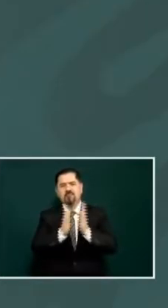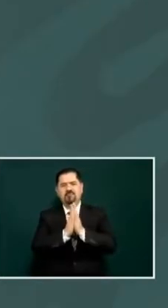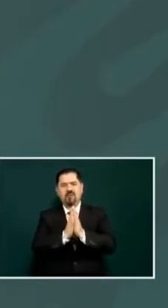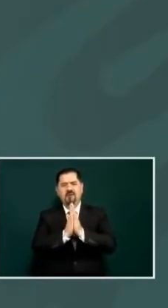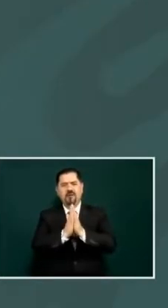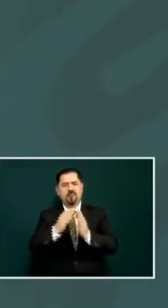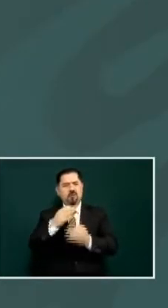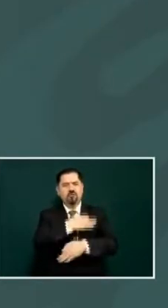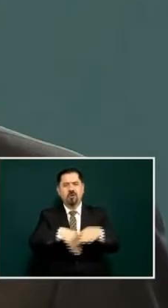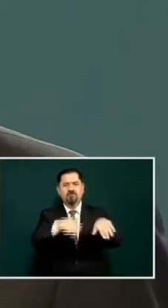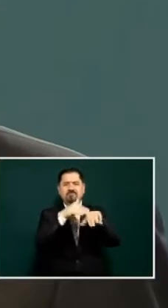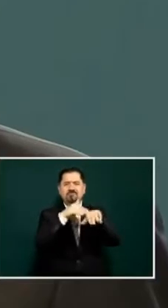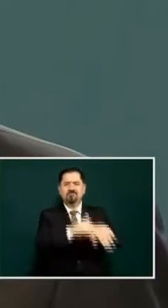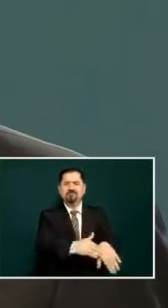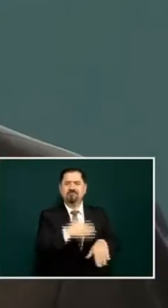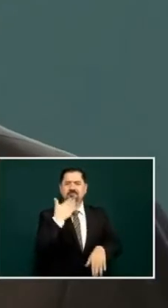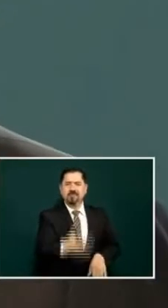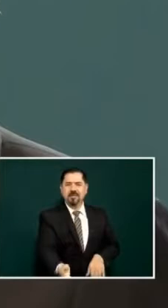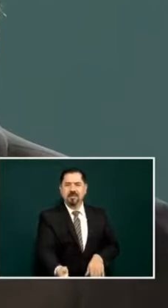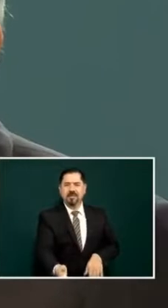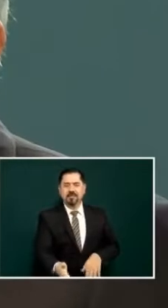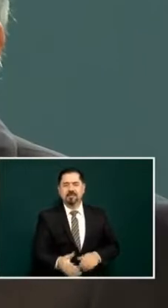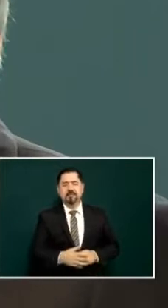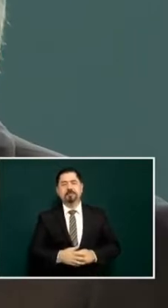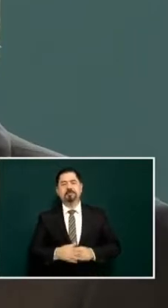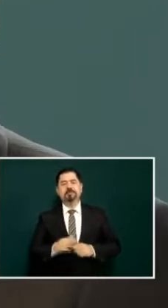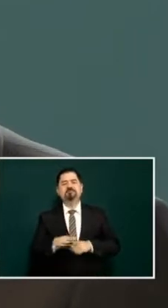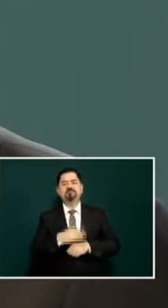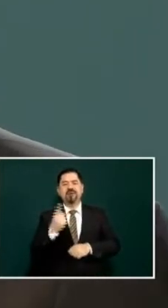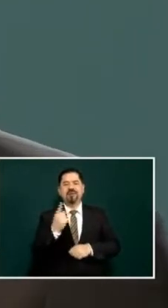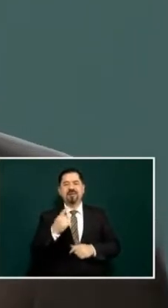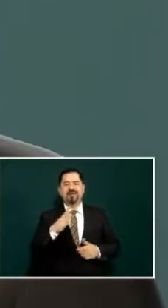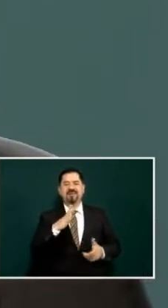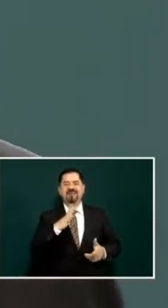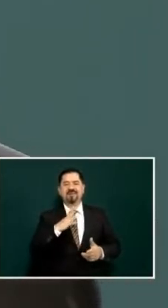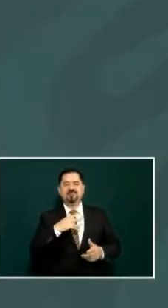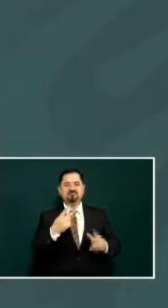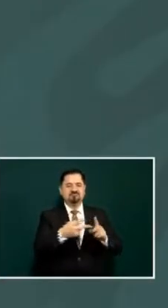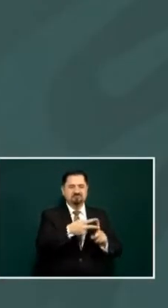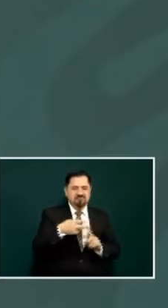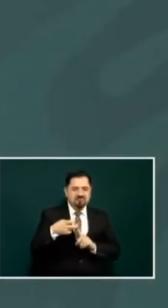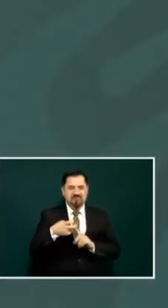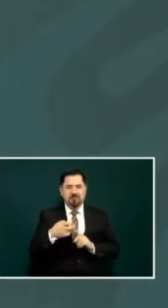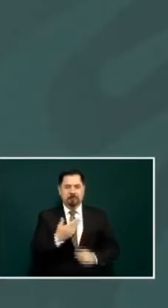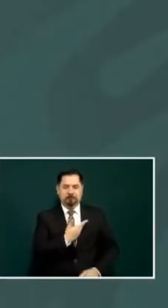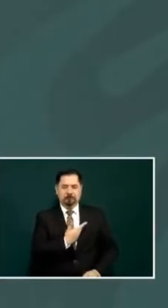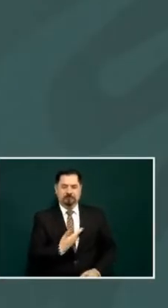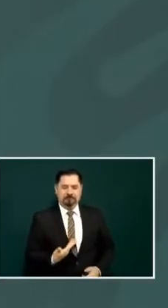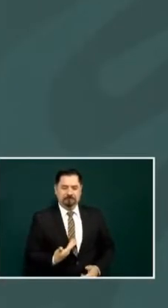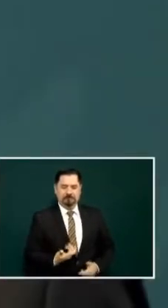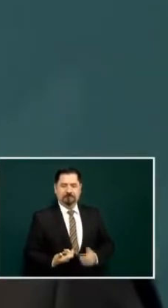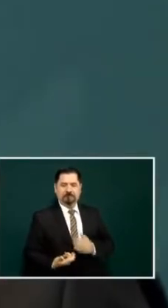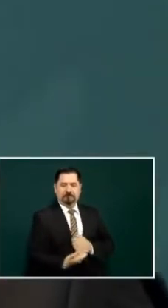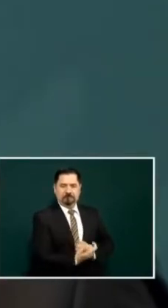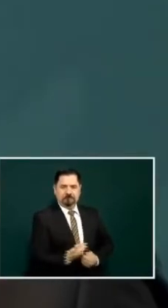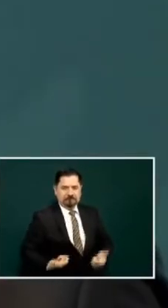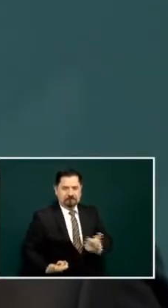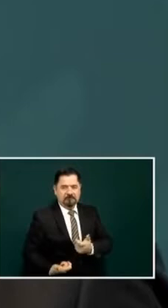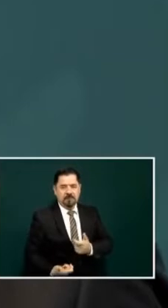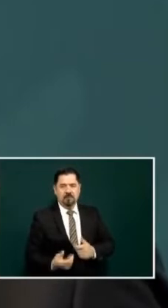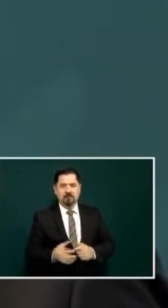the act so I'm asking all of you to start behaving well stop asking for cuts